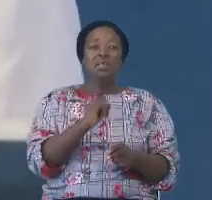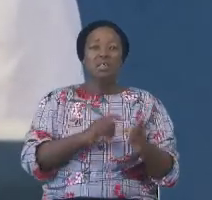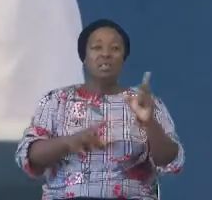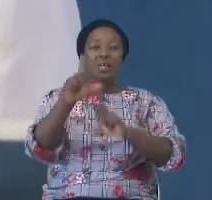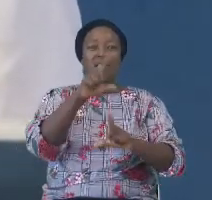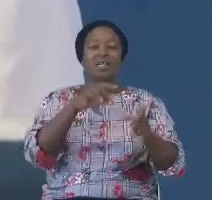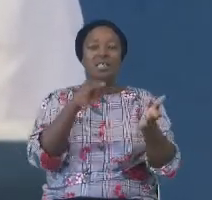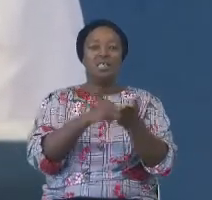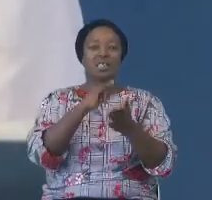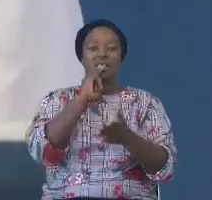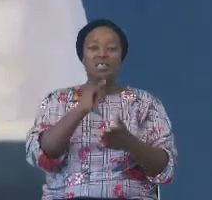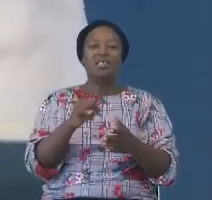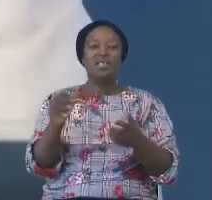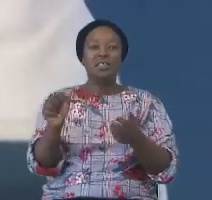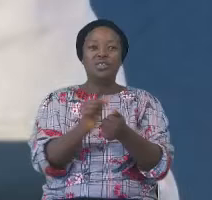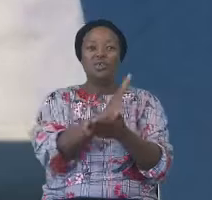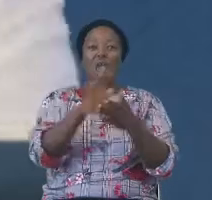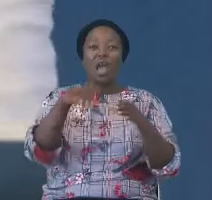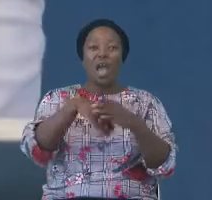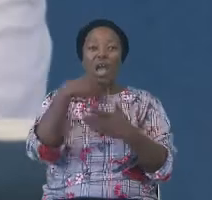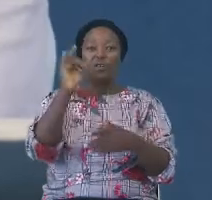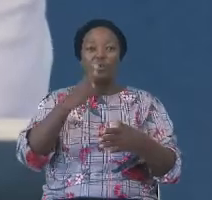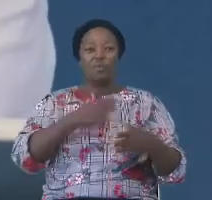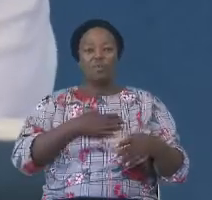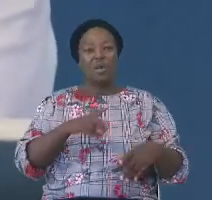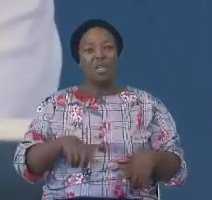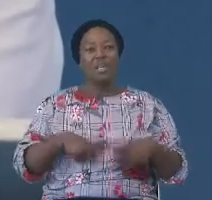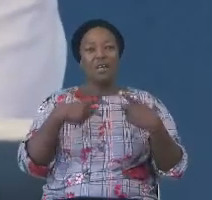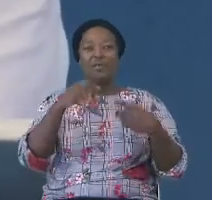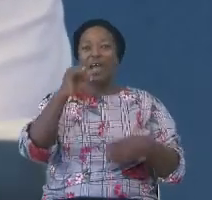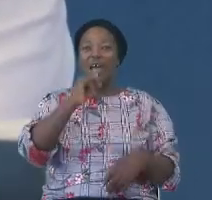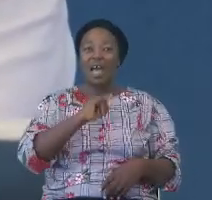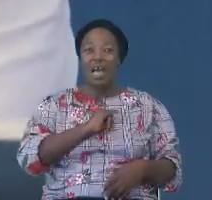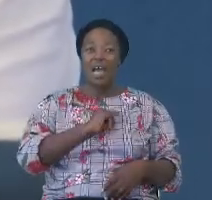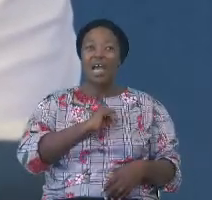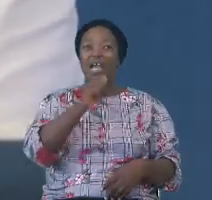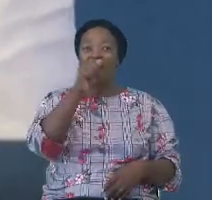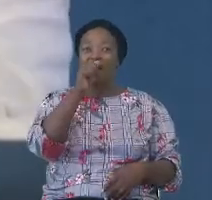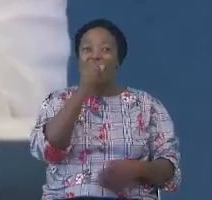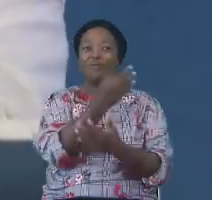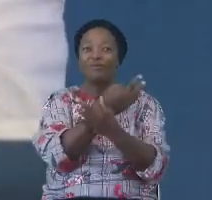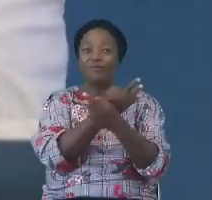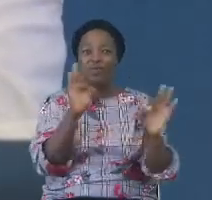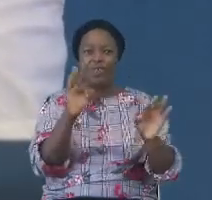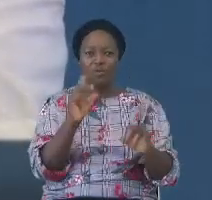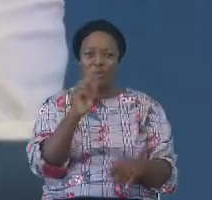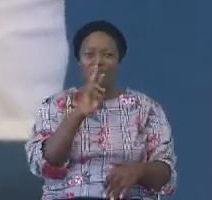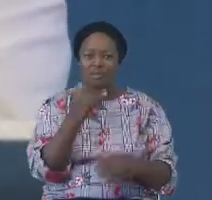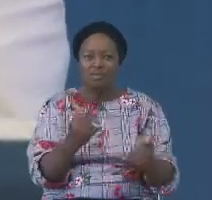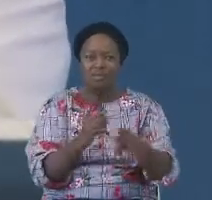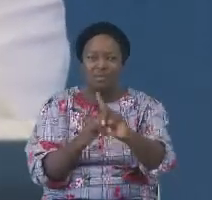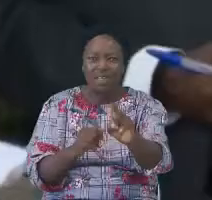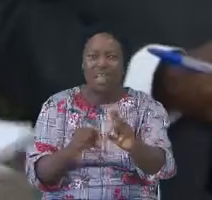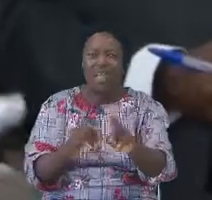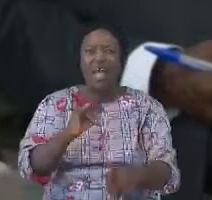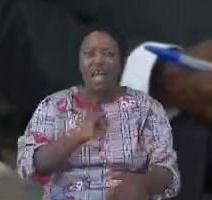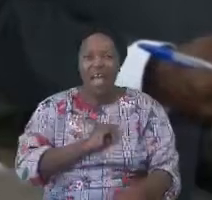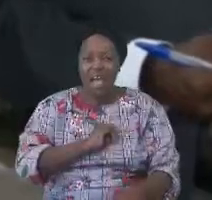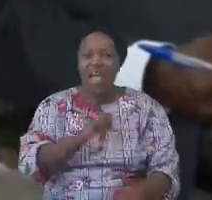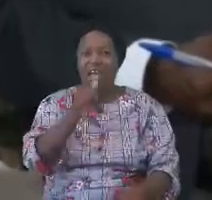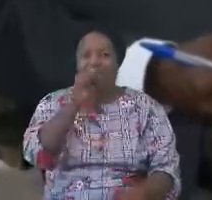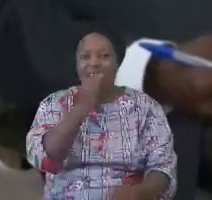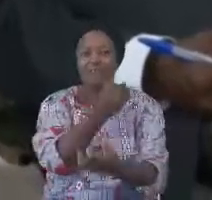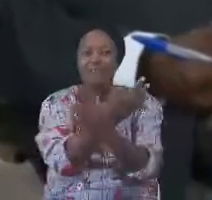out of your life is destroyed out of my life i am free